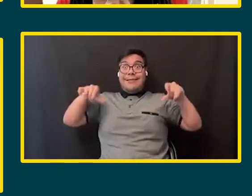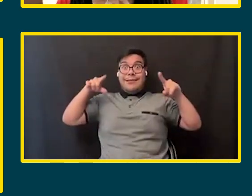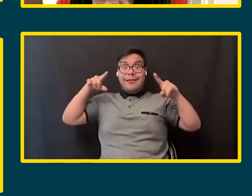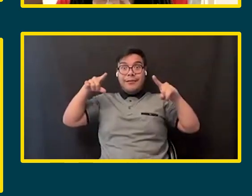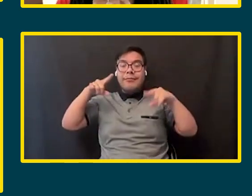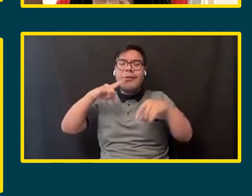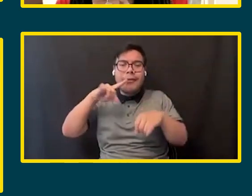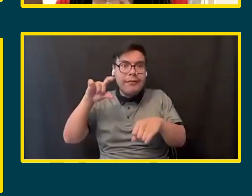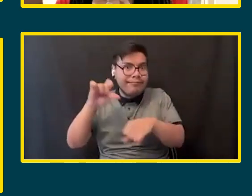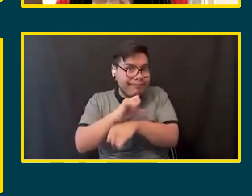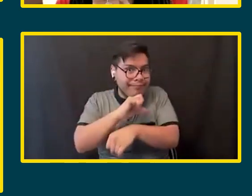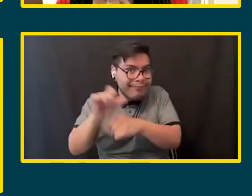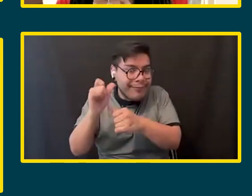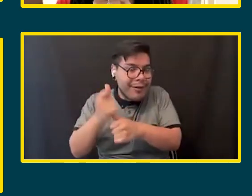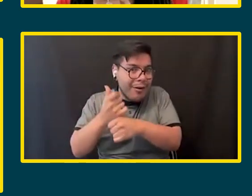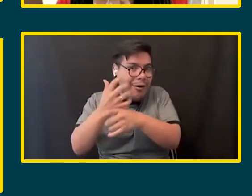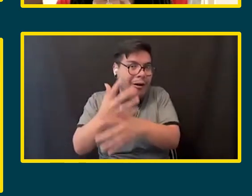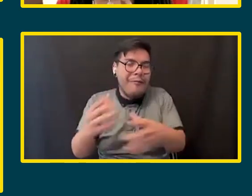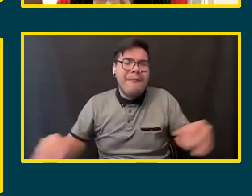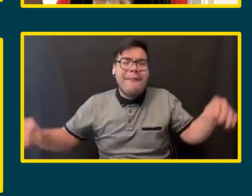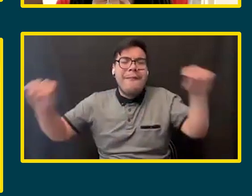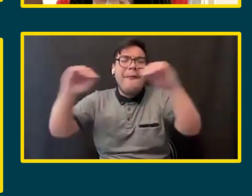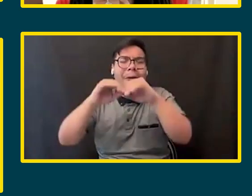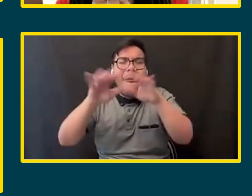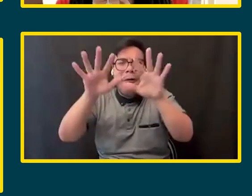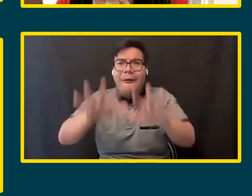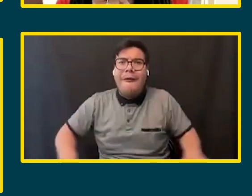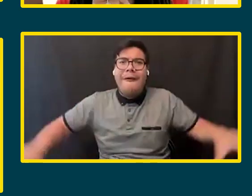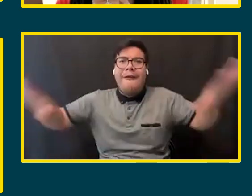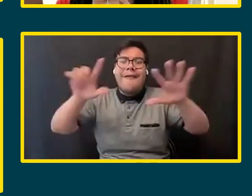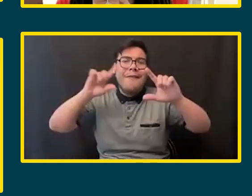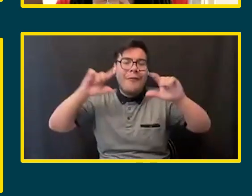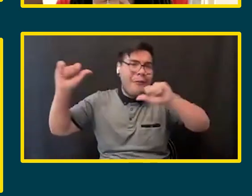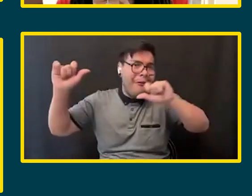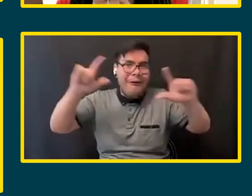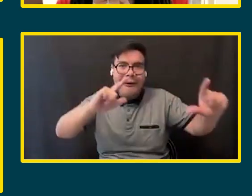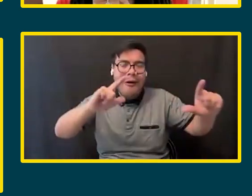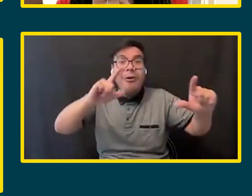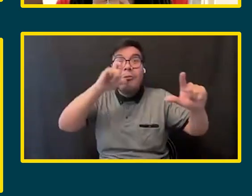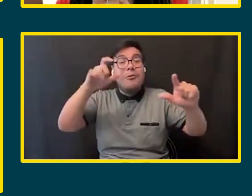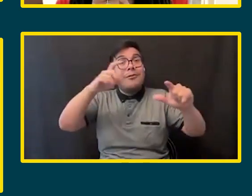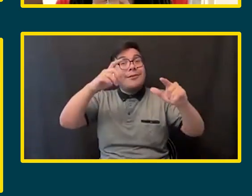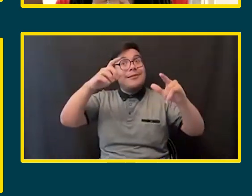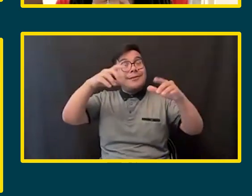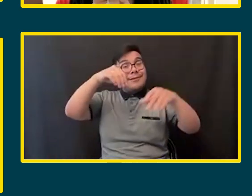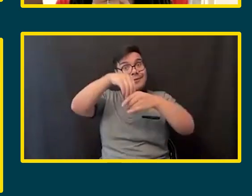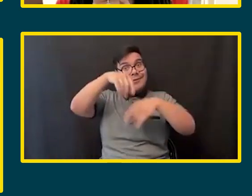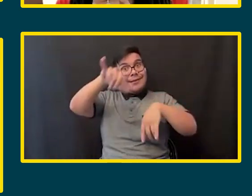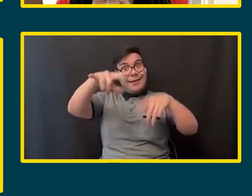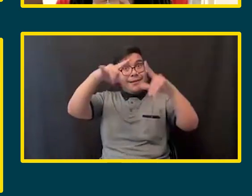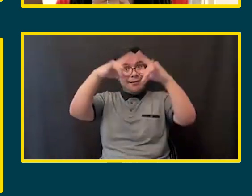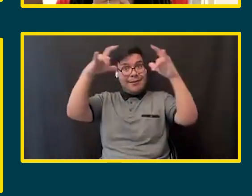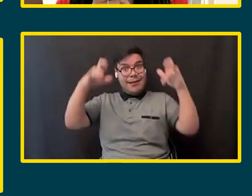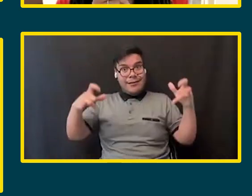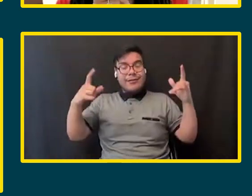actually creates more coverage for everybody who is underneath that tent, not just the